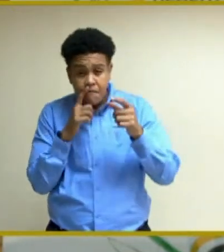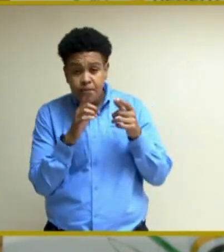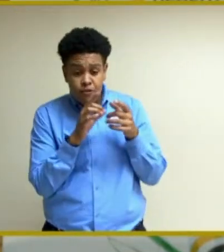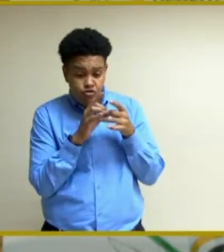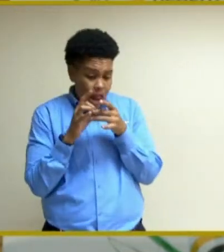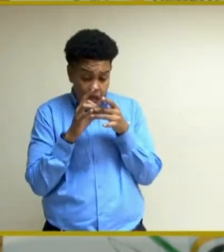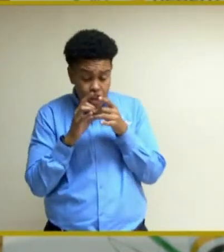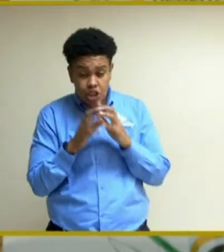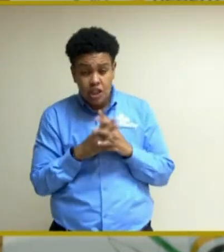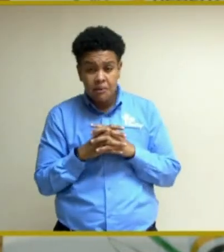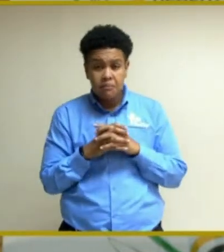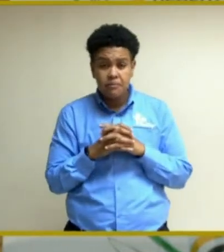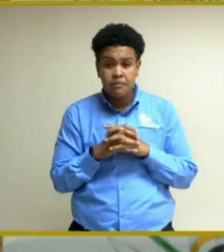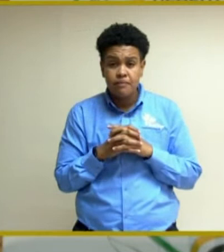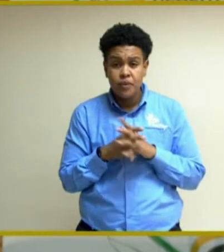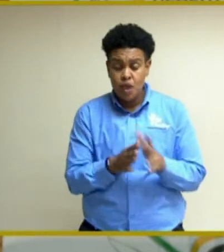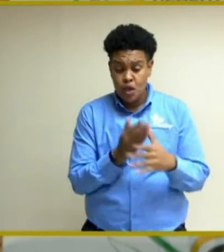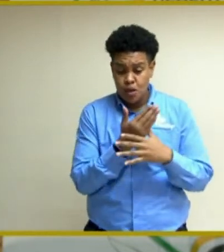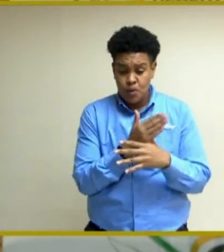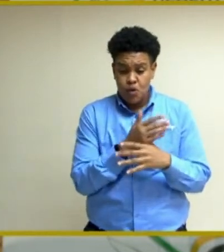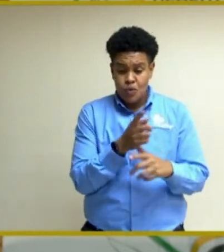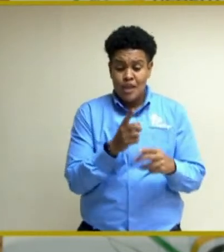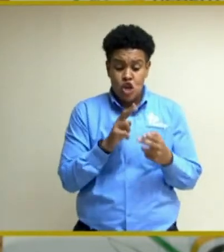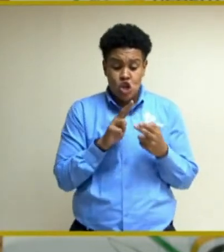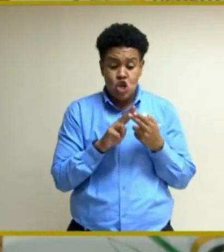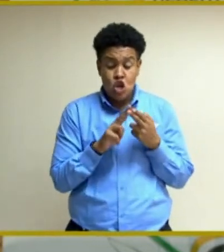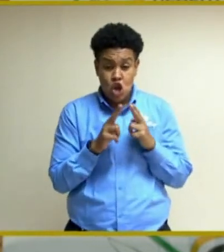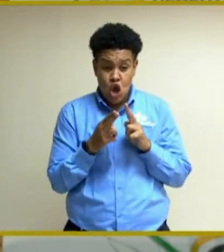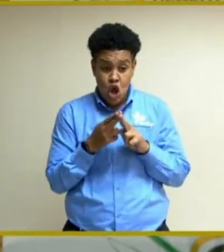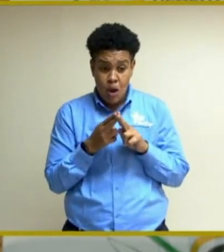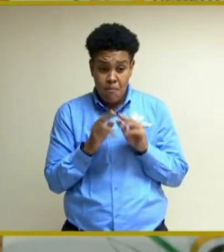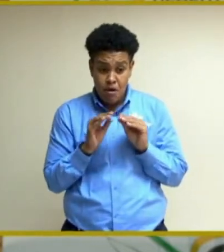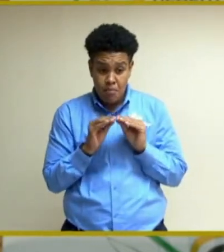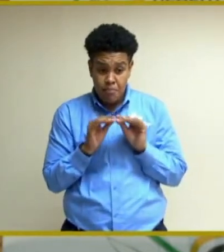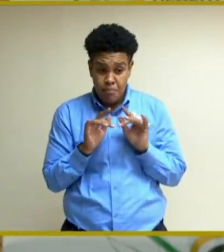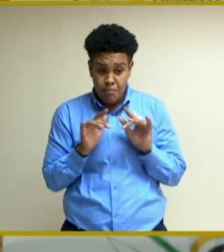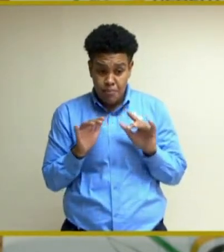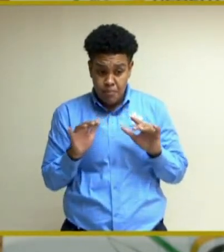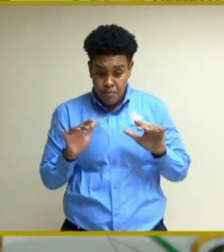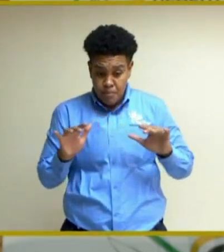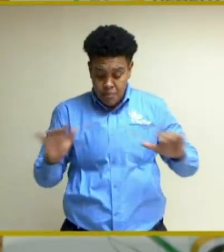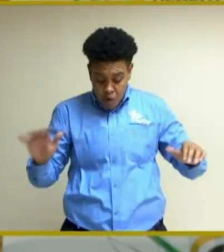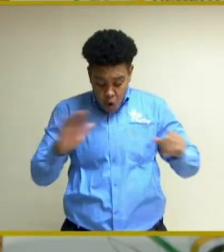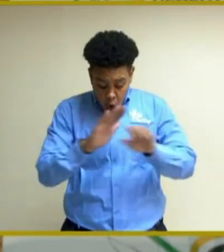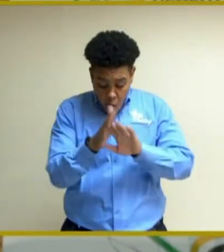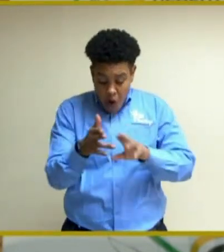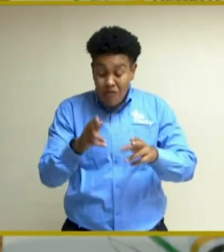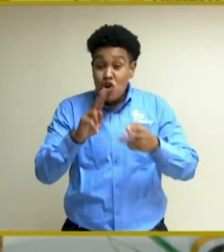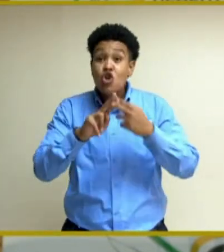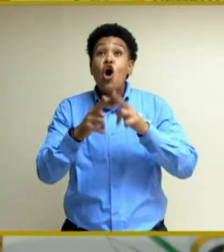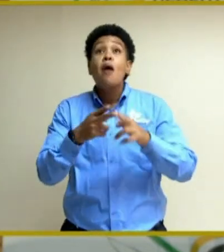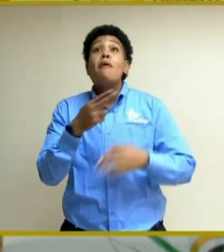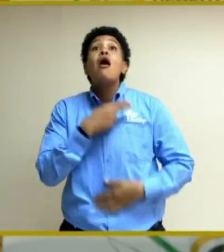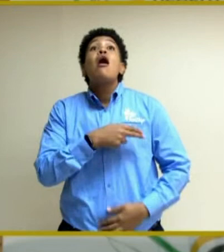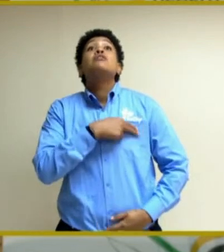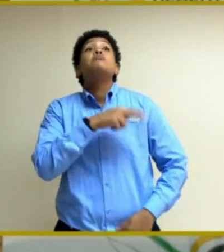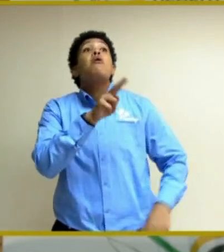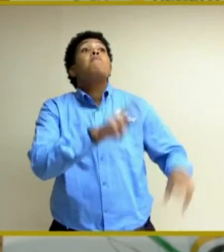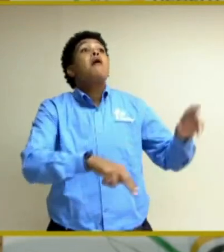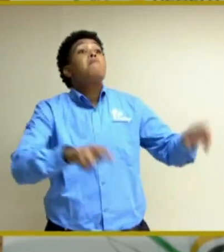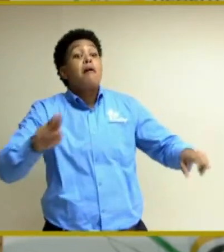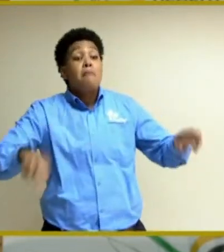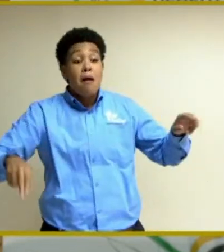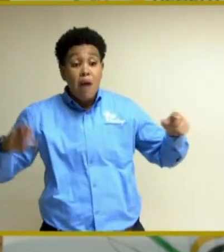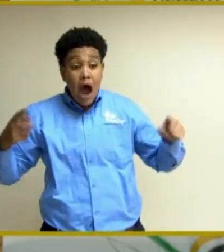relationship between number of cases number of hospitalizations